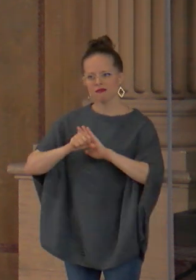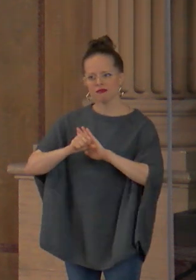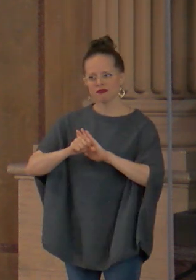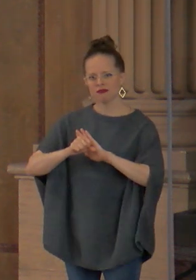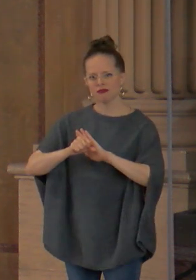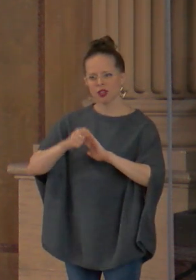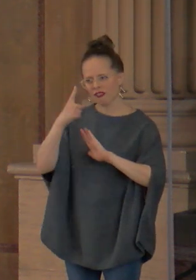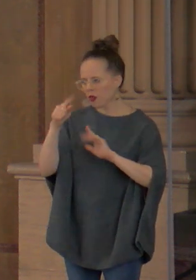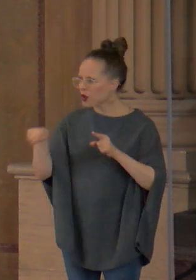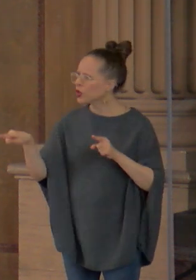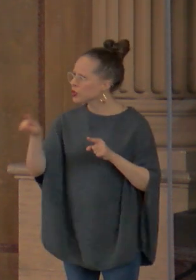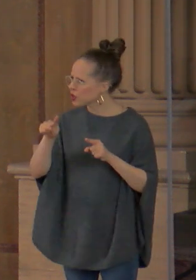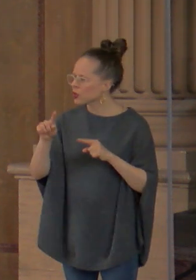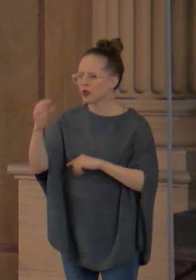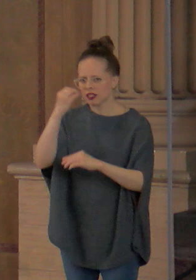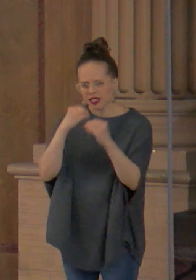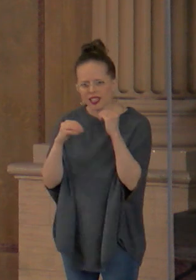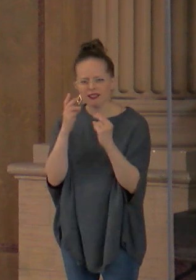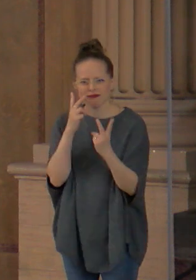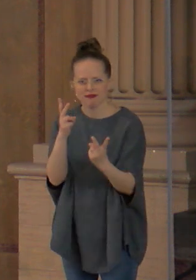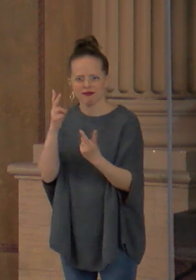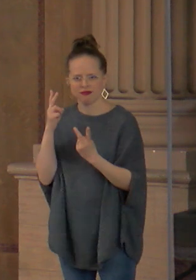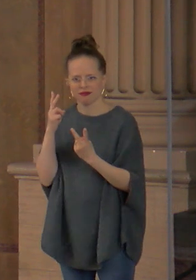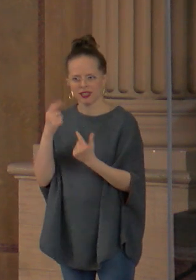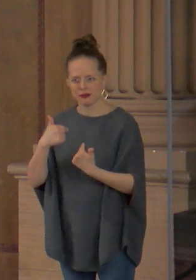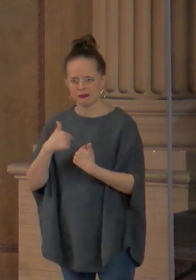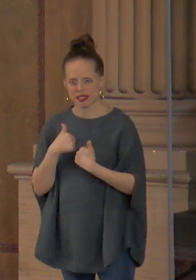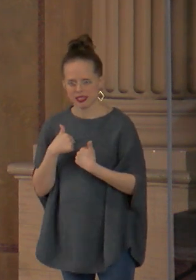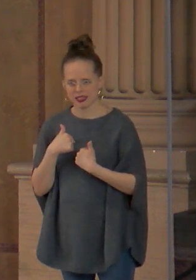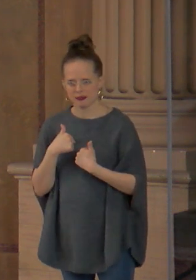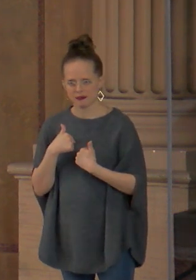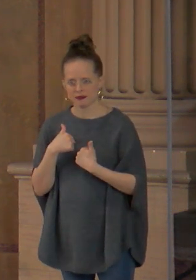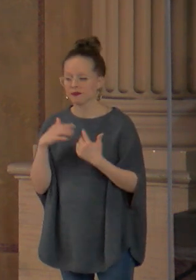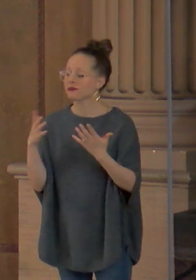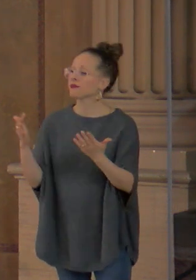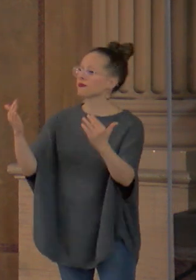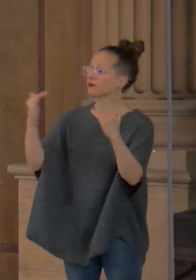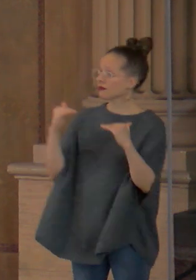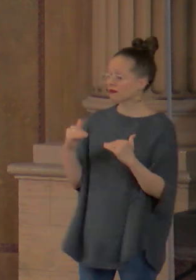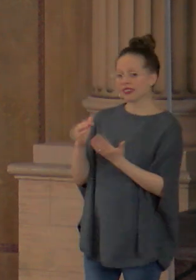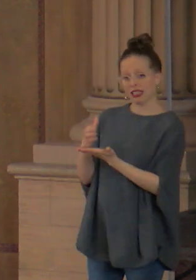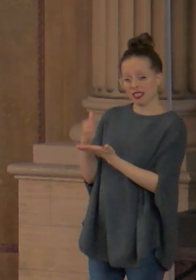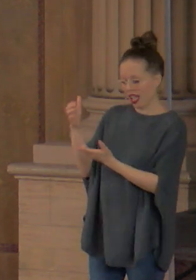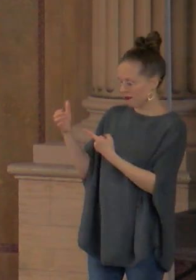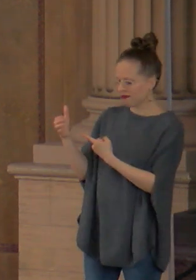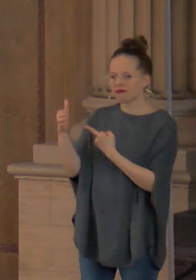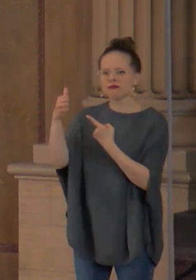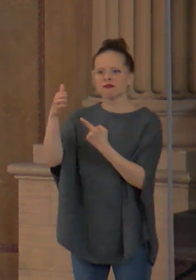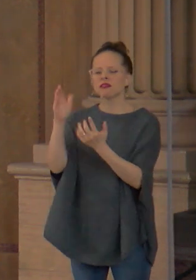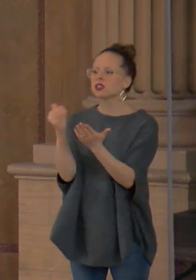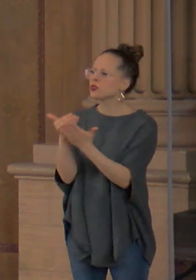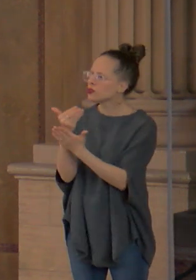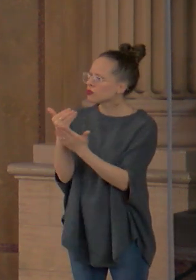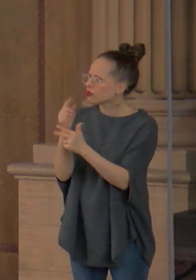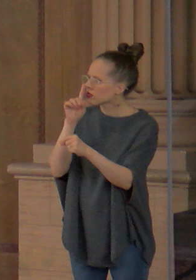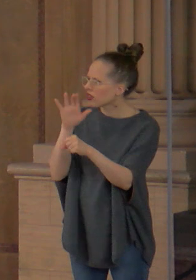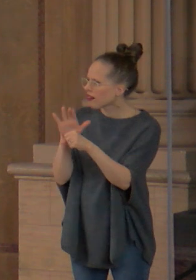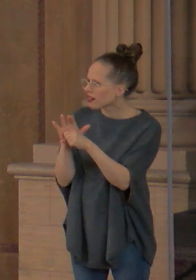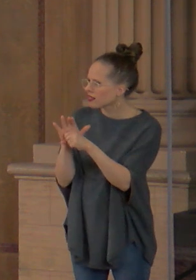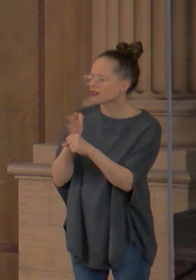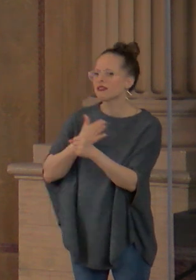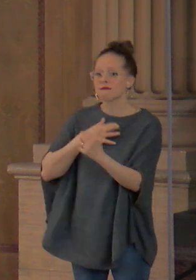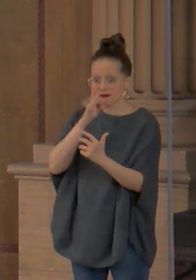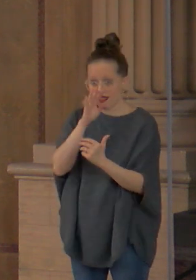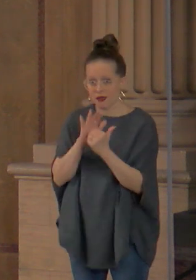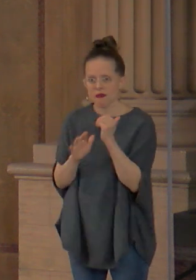this in remembrance of me. In the same way, he took the cup after supper saying, this cup is the new covenant in my blood.